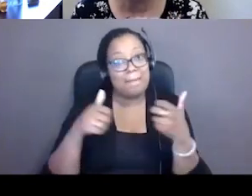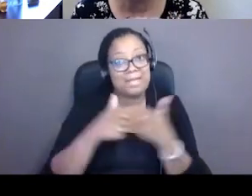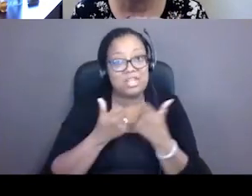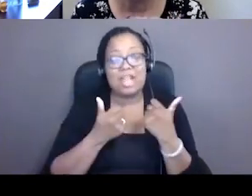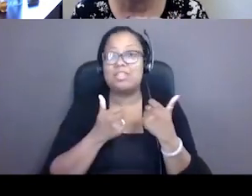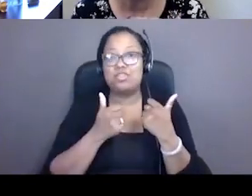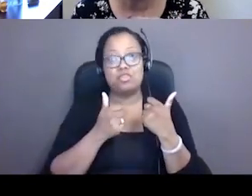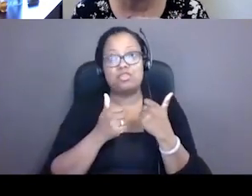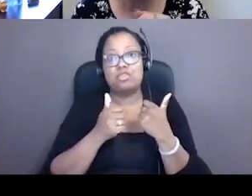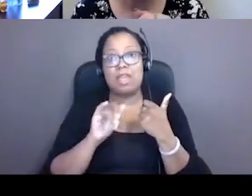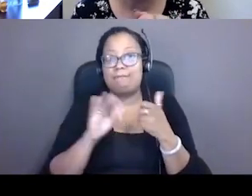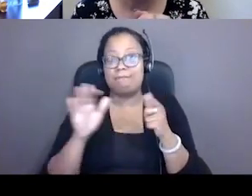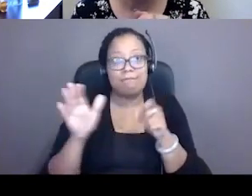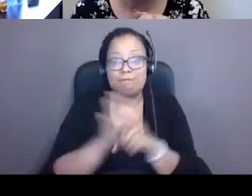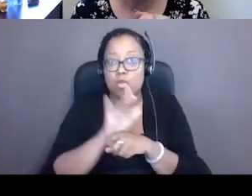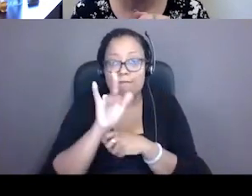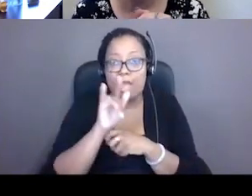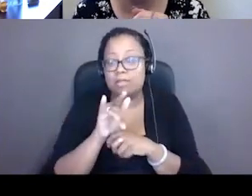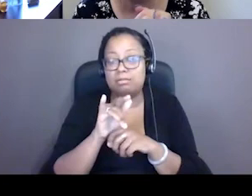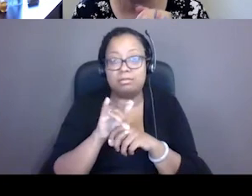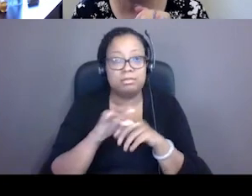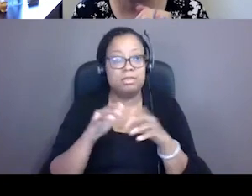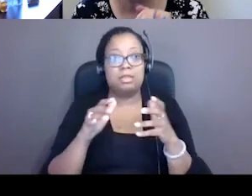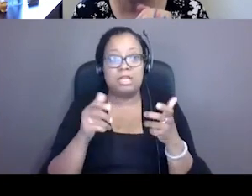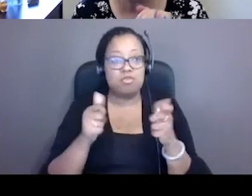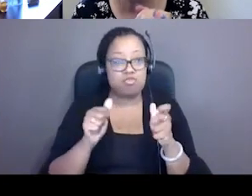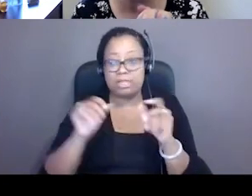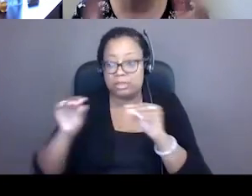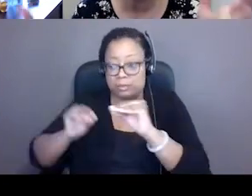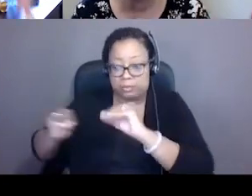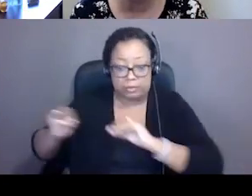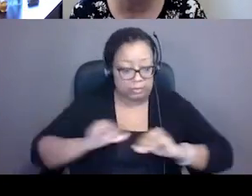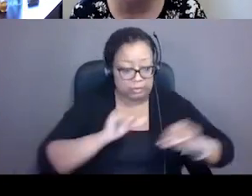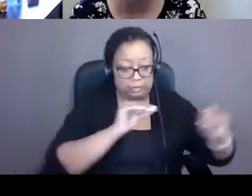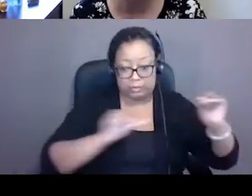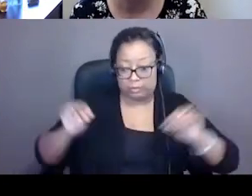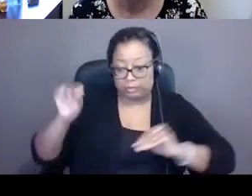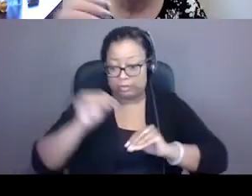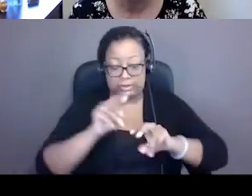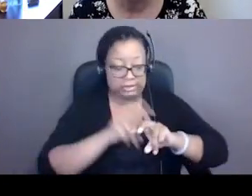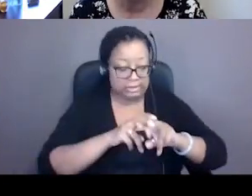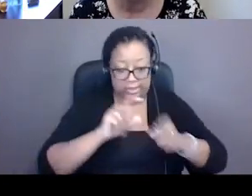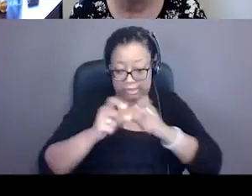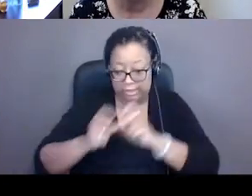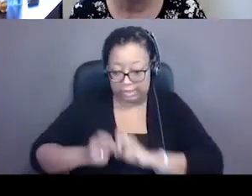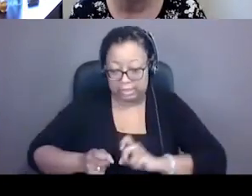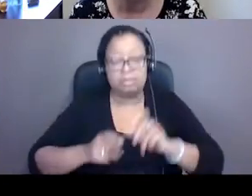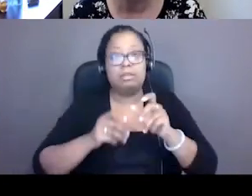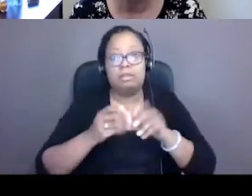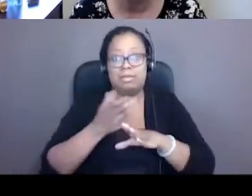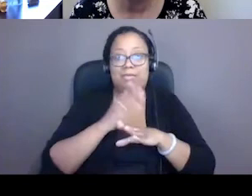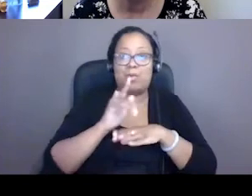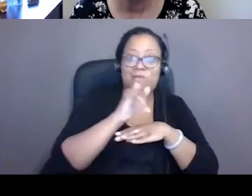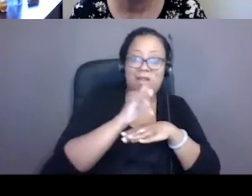you're talking about a full flight. So you're trying to, really juggle around seats, before the